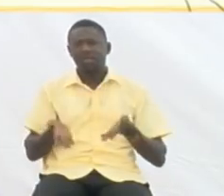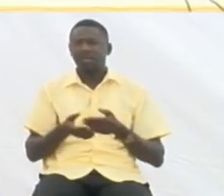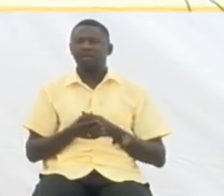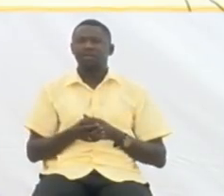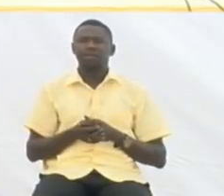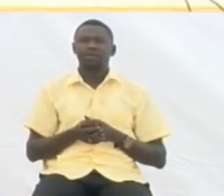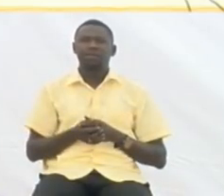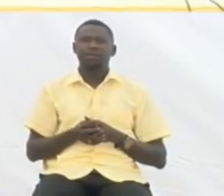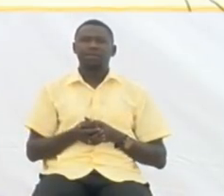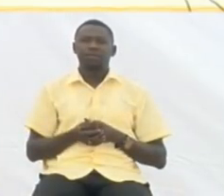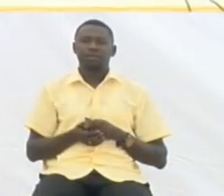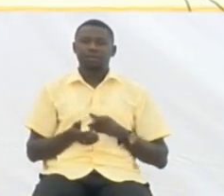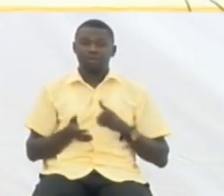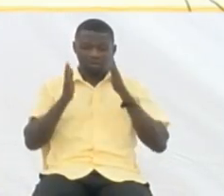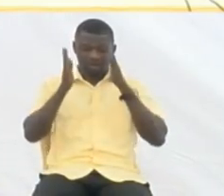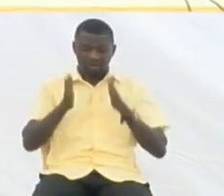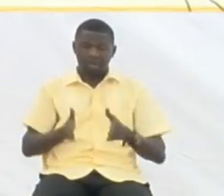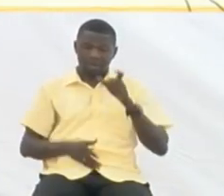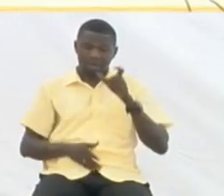that here. A human